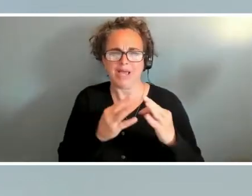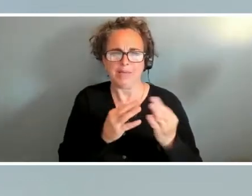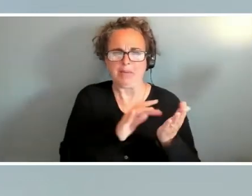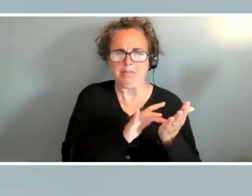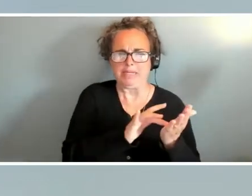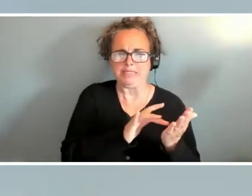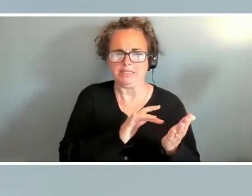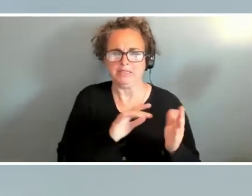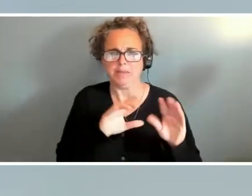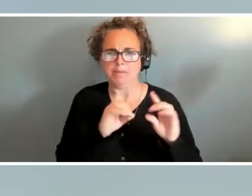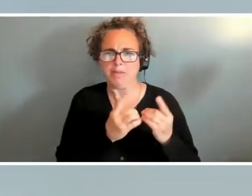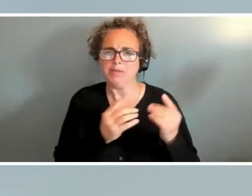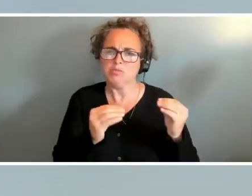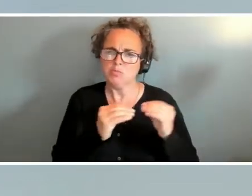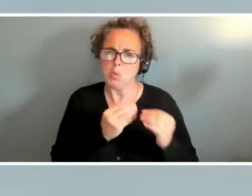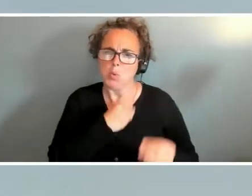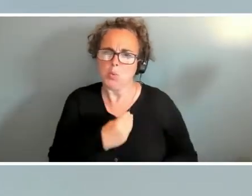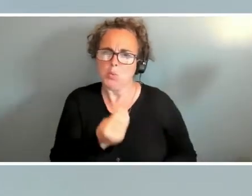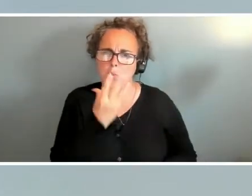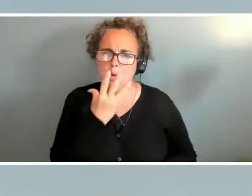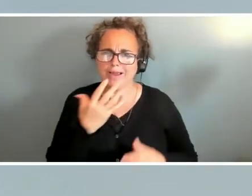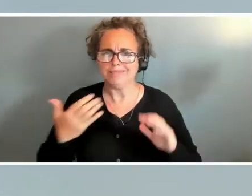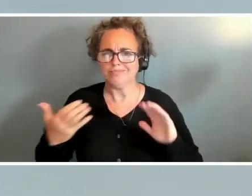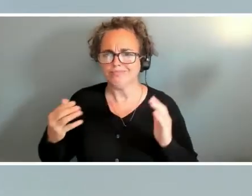black. And we were having questions about,